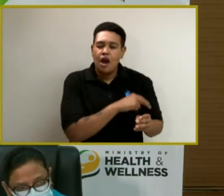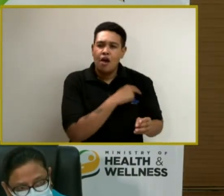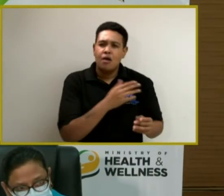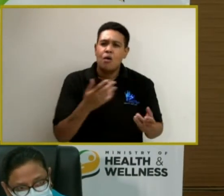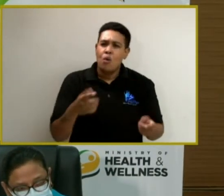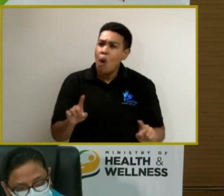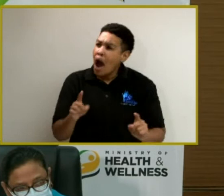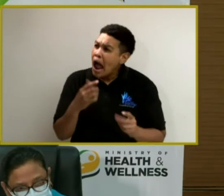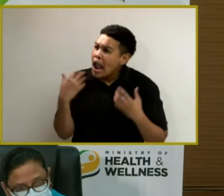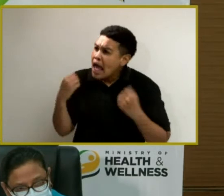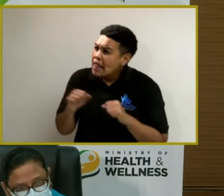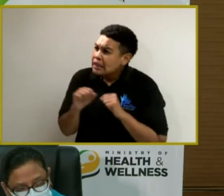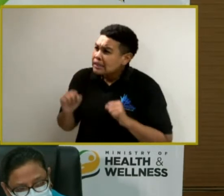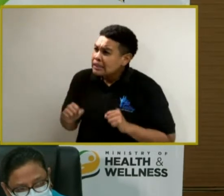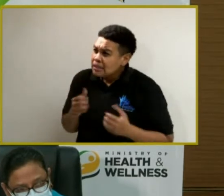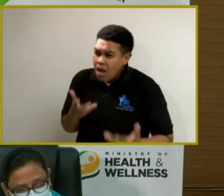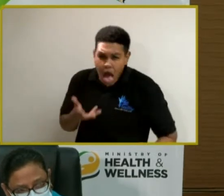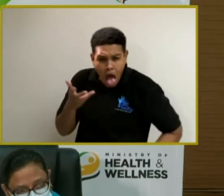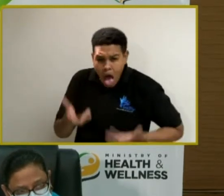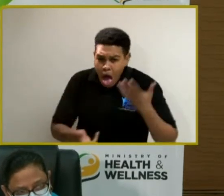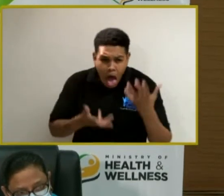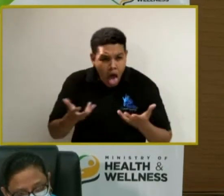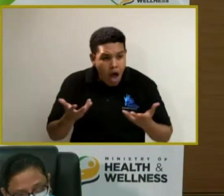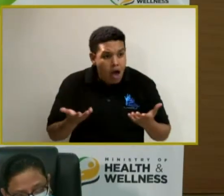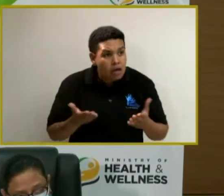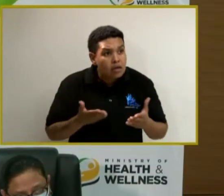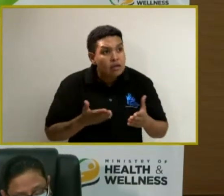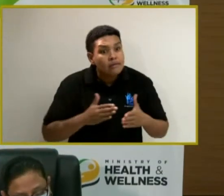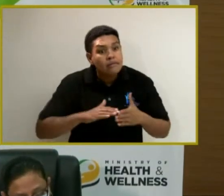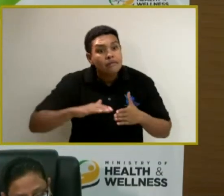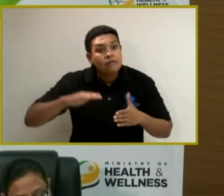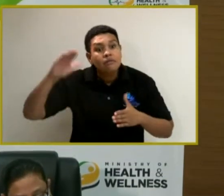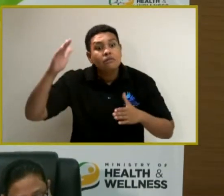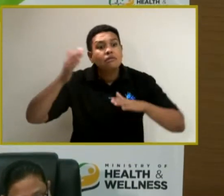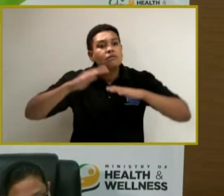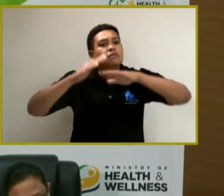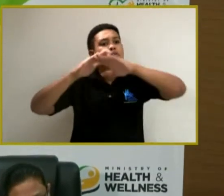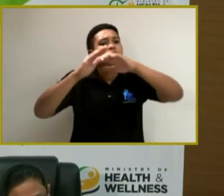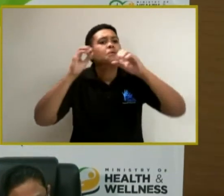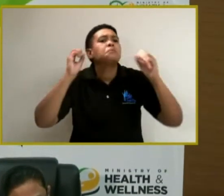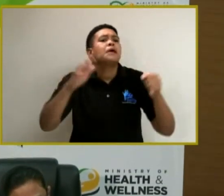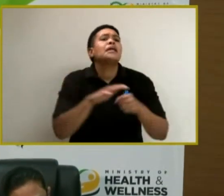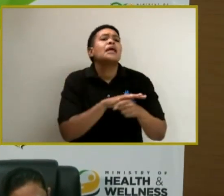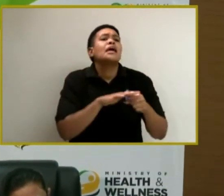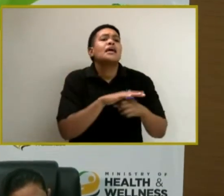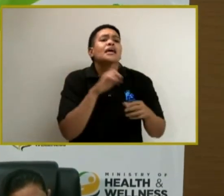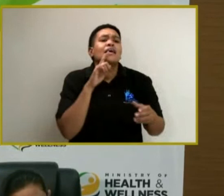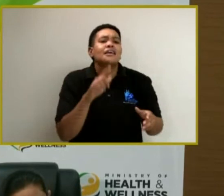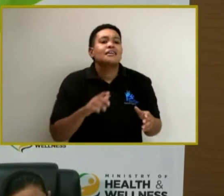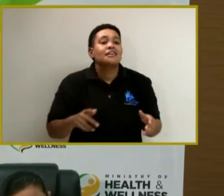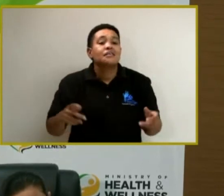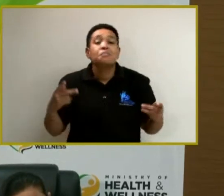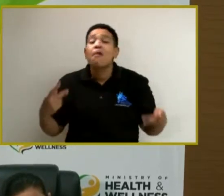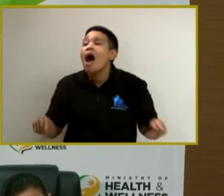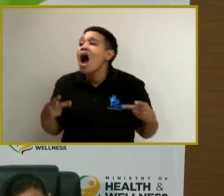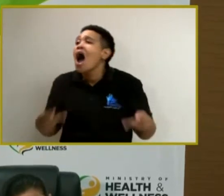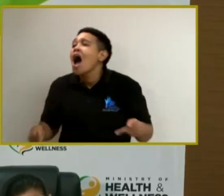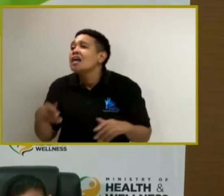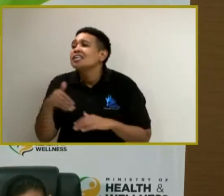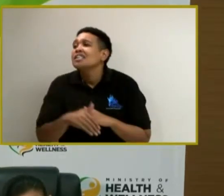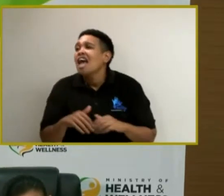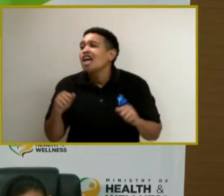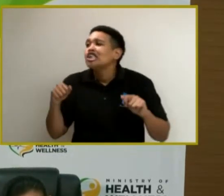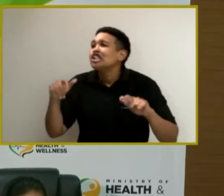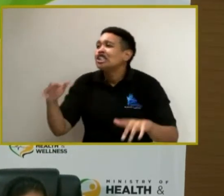wave, many areas of Jamaican life appear to be operating in a pre-COVID state, with parties every night and crowded restaurants